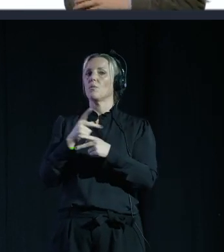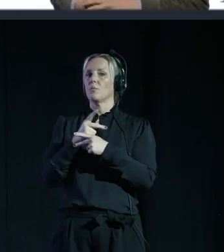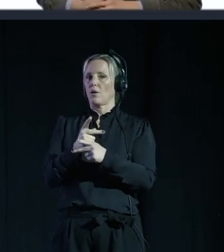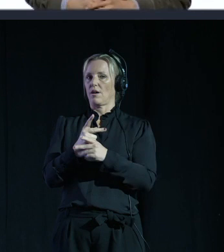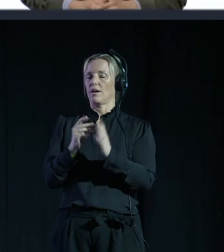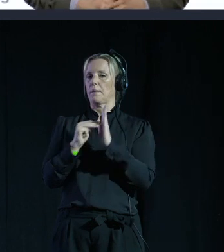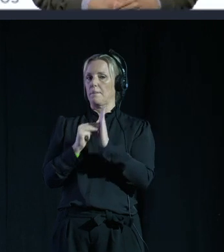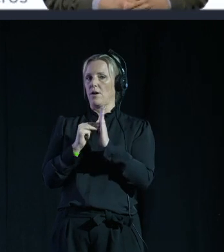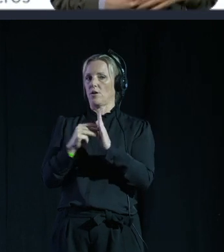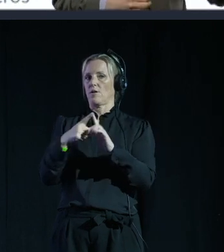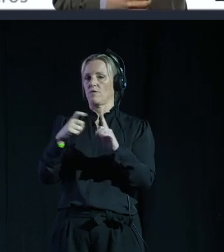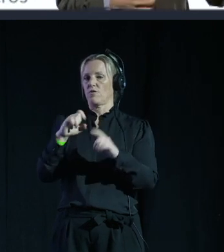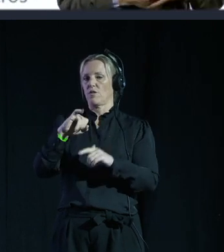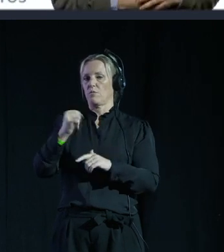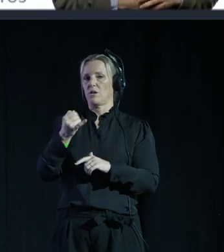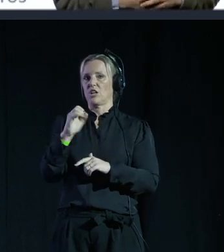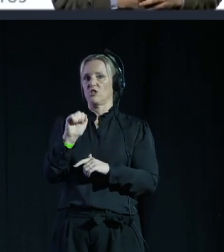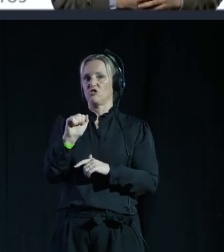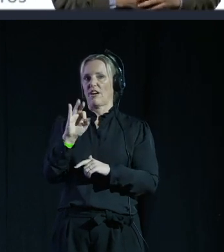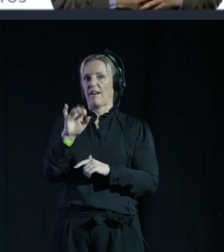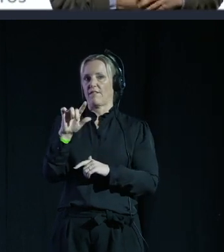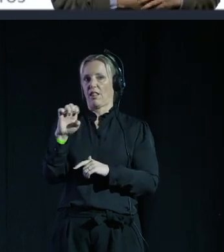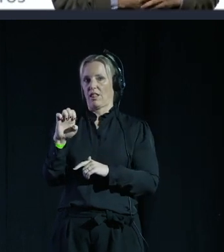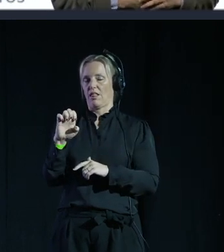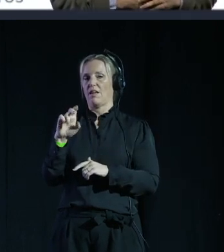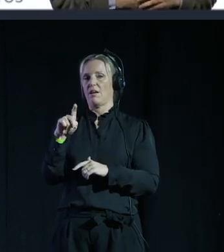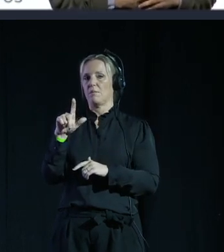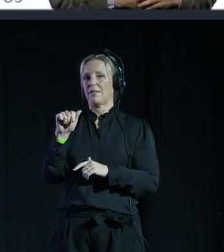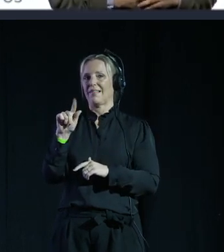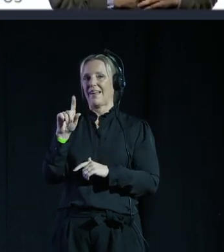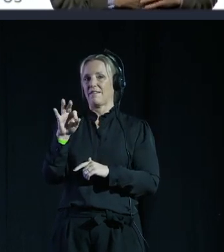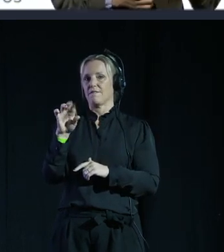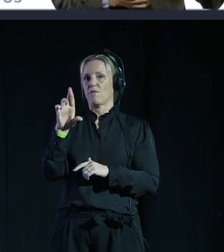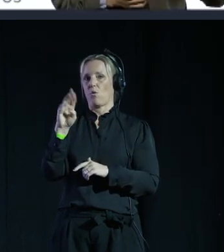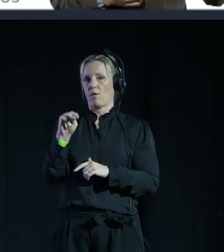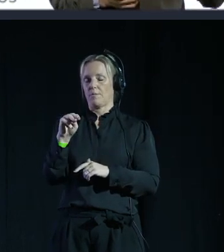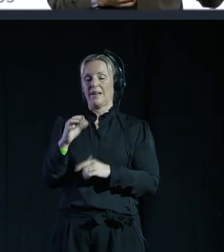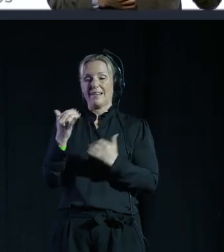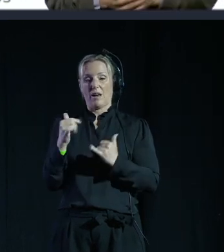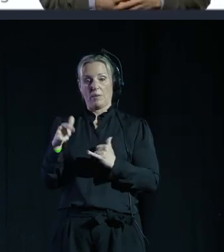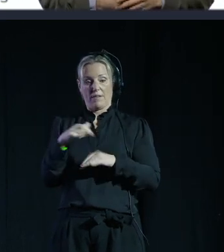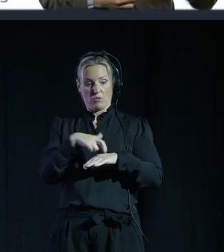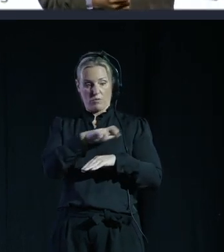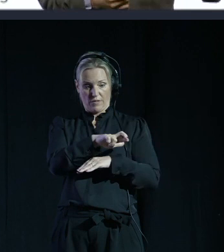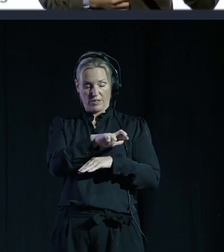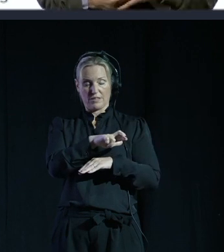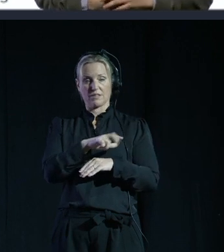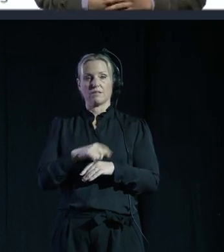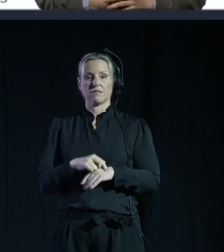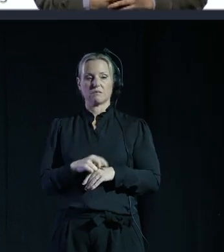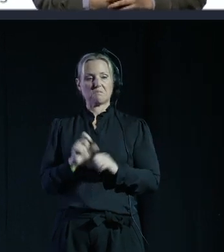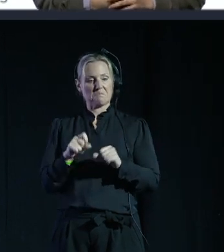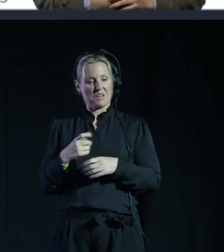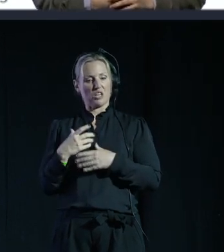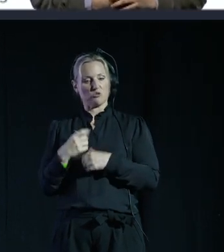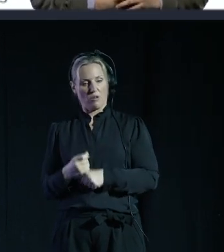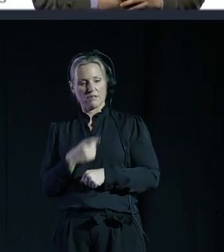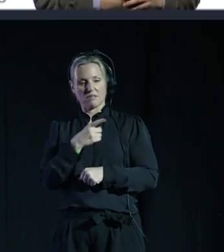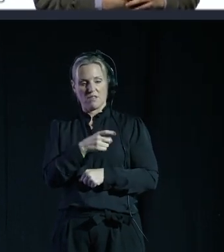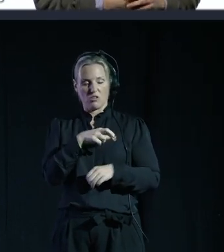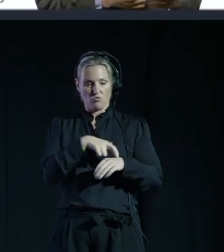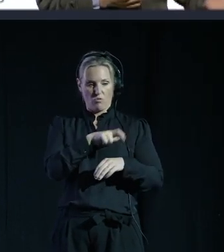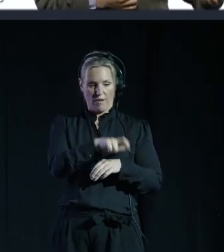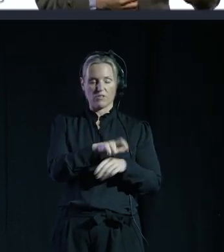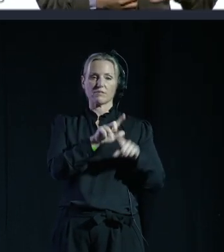Jaffle platform. And our order items model has a reference to it. We can trust that this reference, that the columns we're pulling out of it, are going to